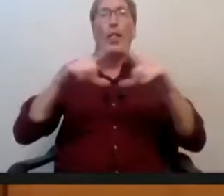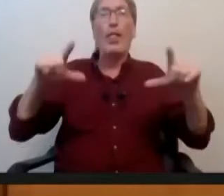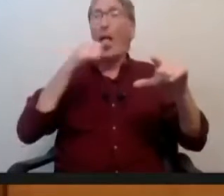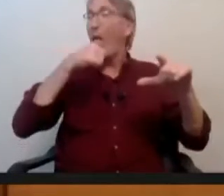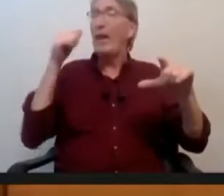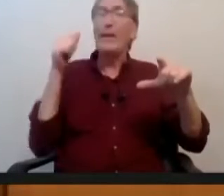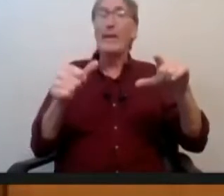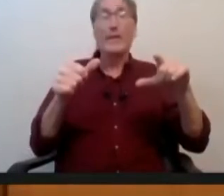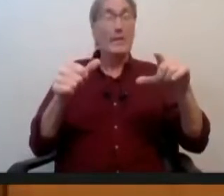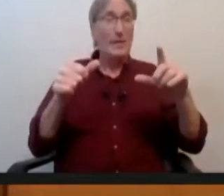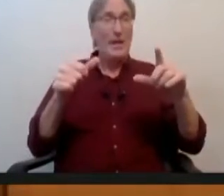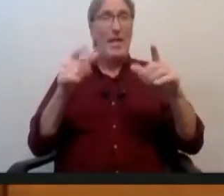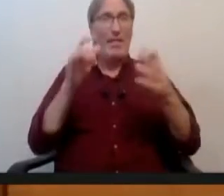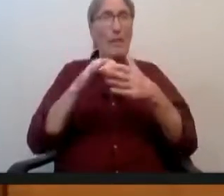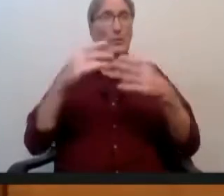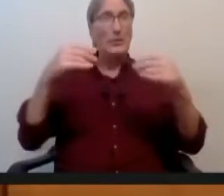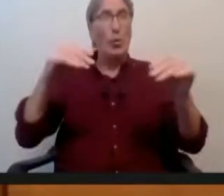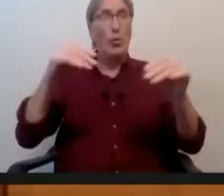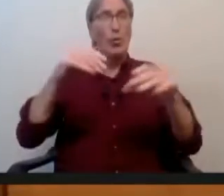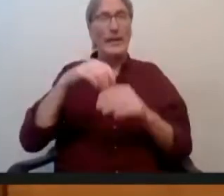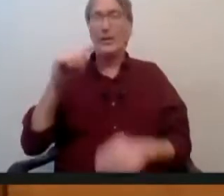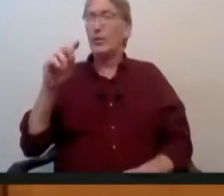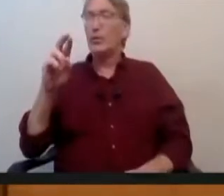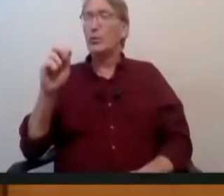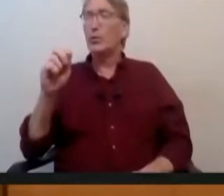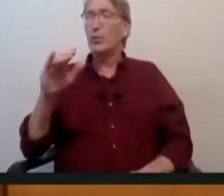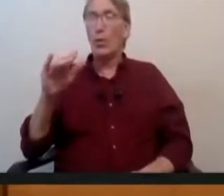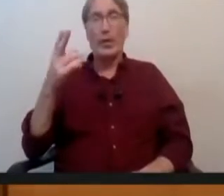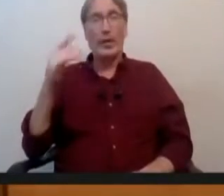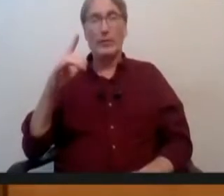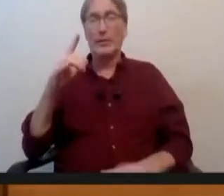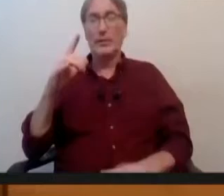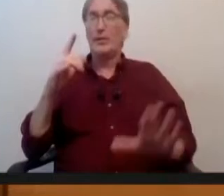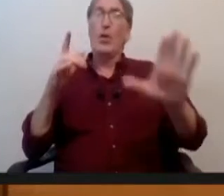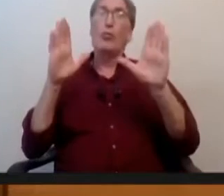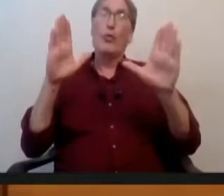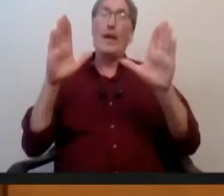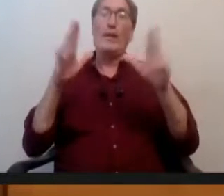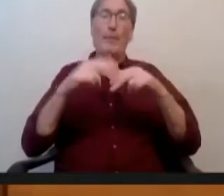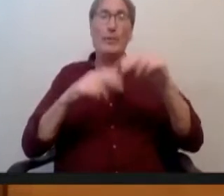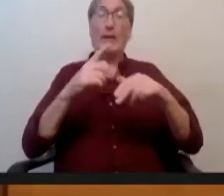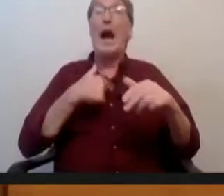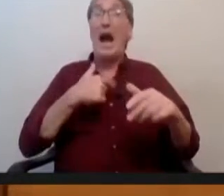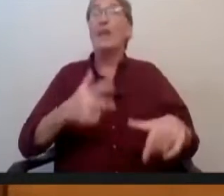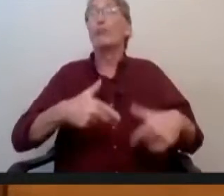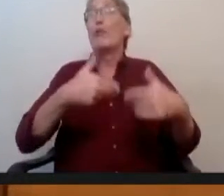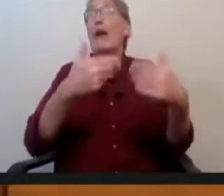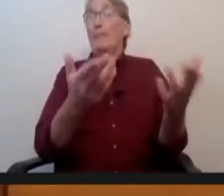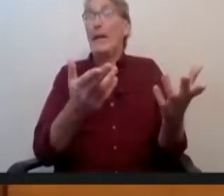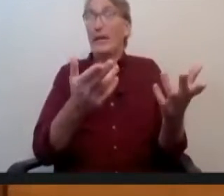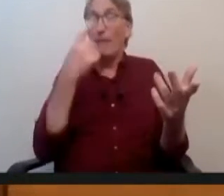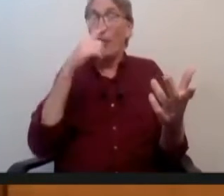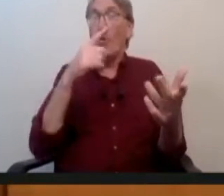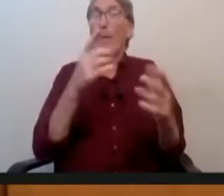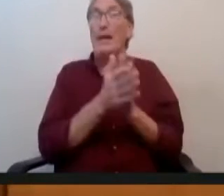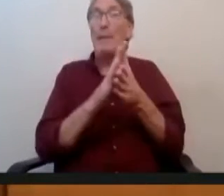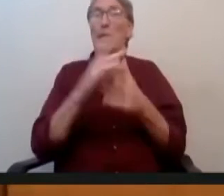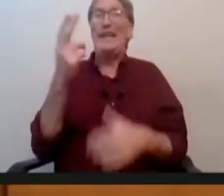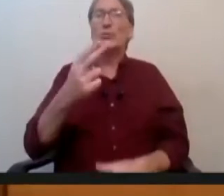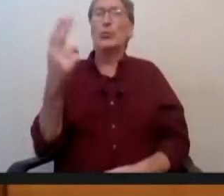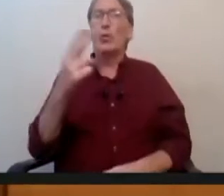sold in Troy Hill. So it's a great building. I certainly recommend it as being historic to council.